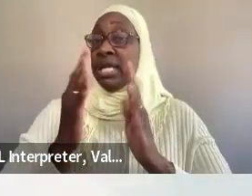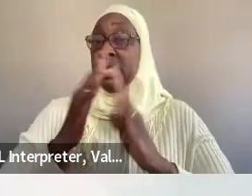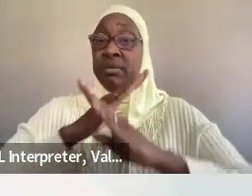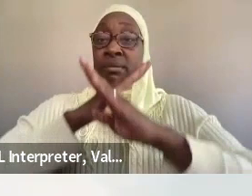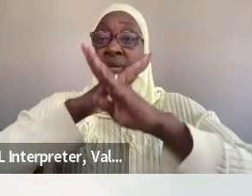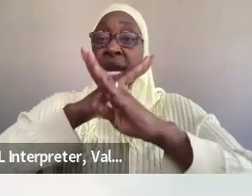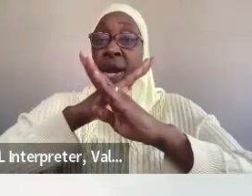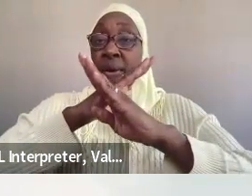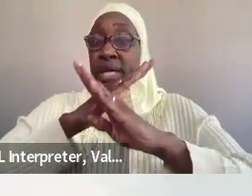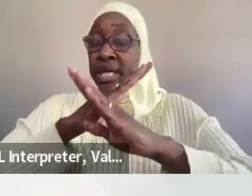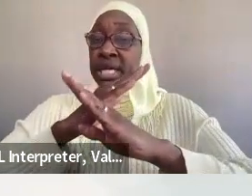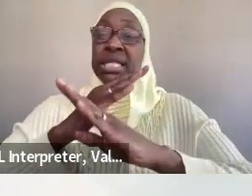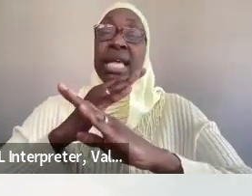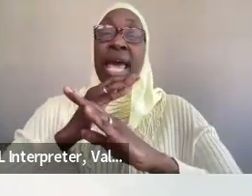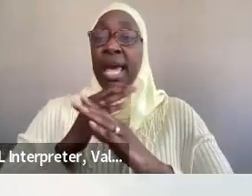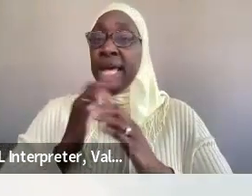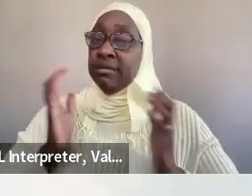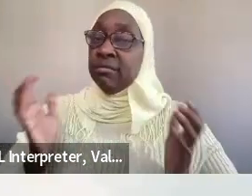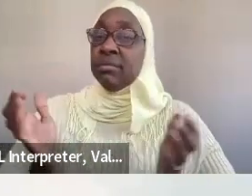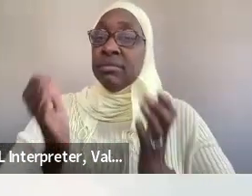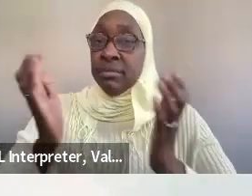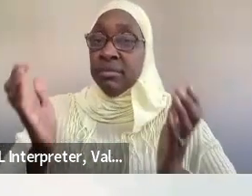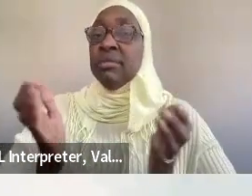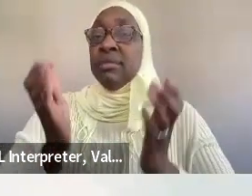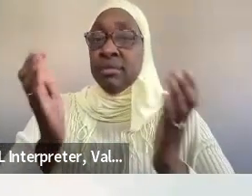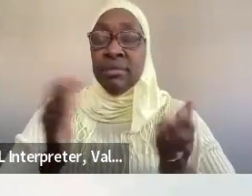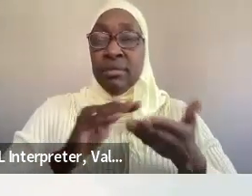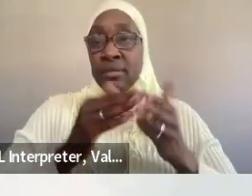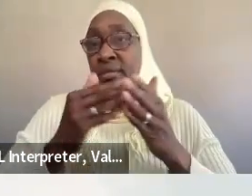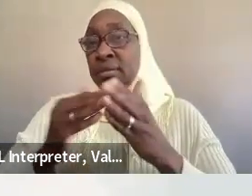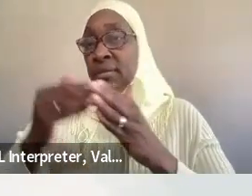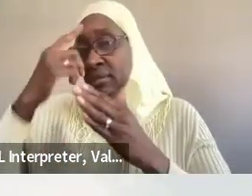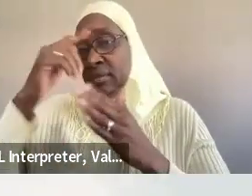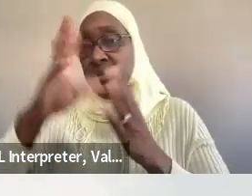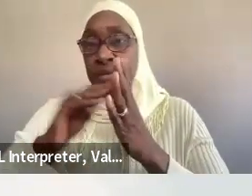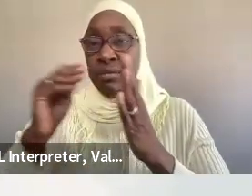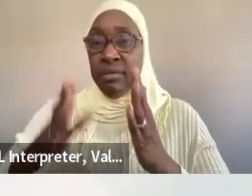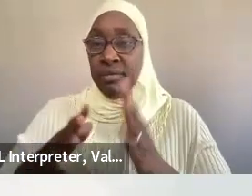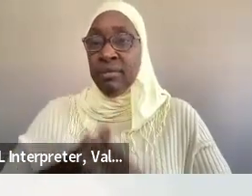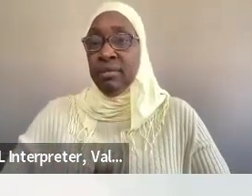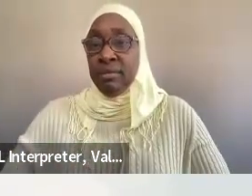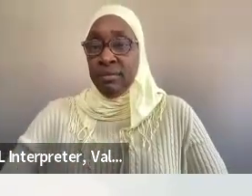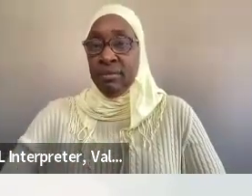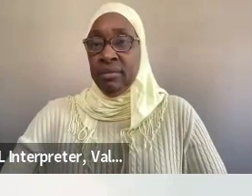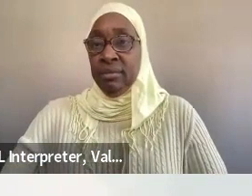for disabled students in higher ed. So thanks so much, Emma. Please come on up.